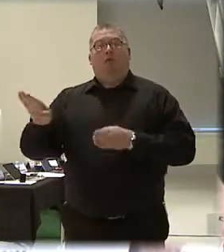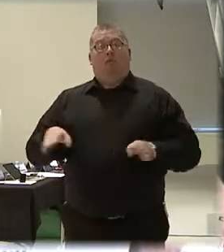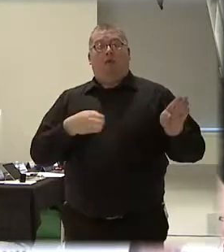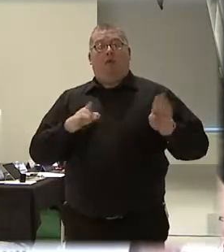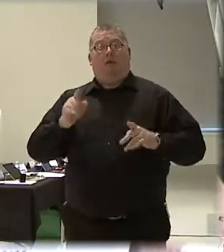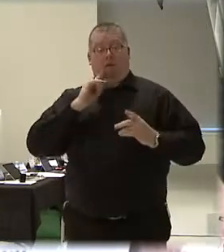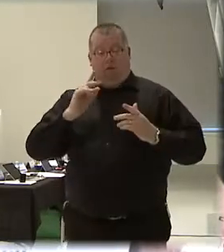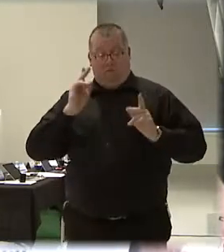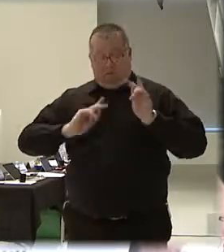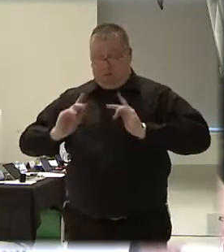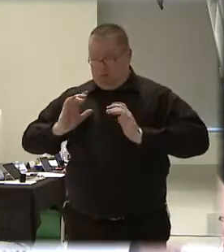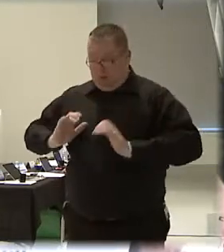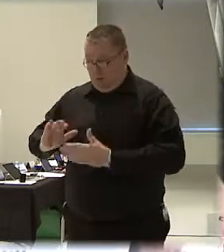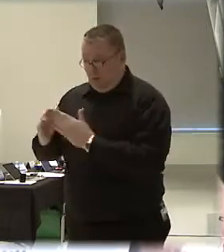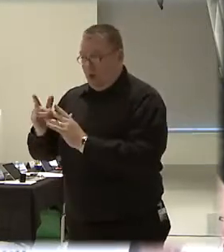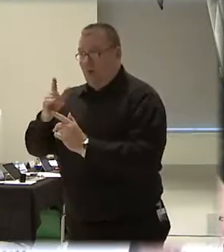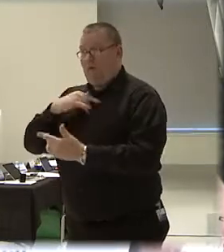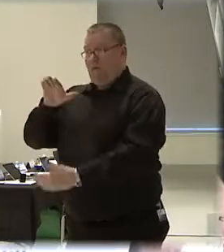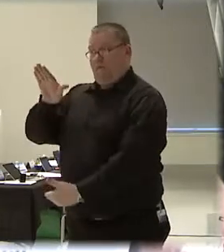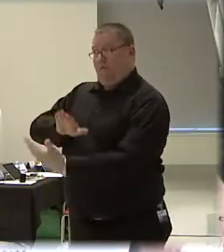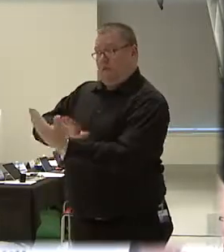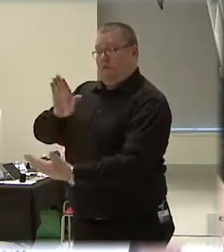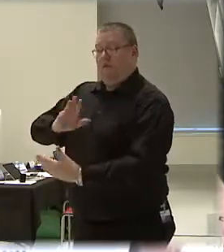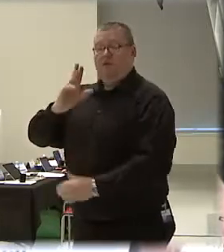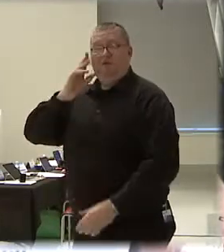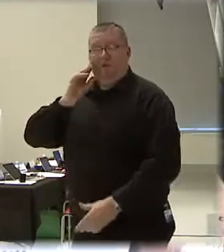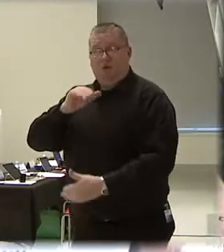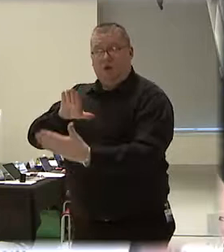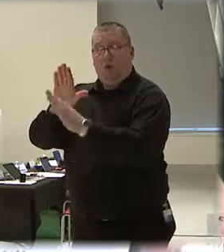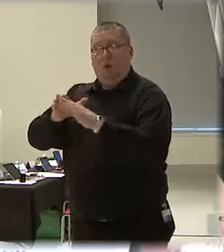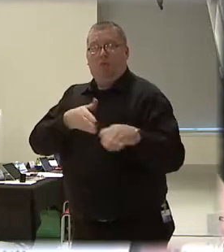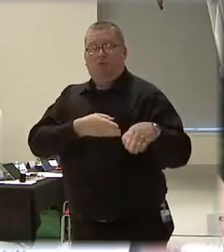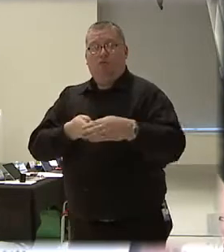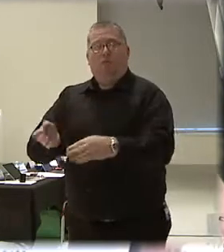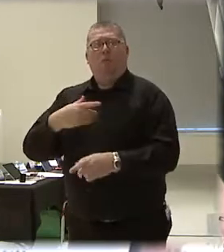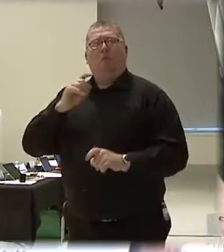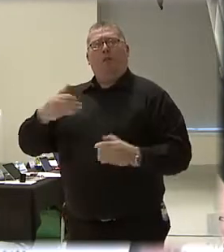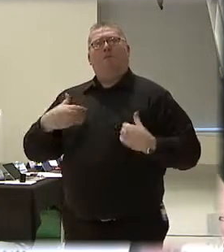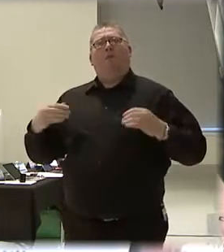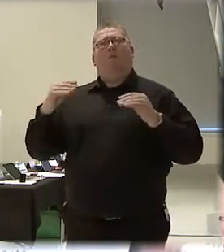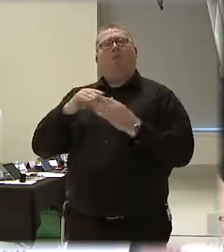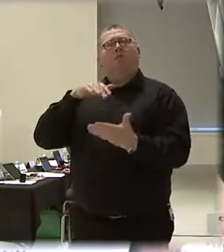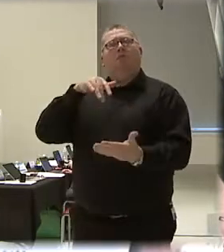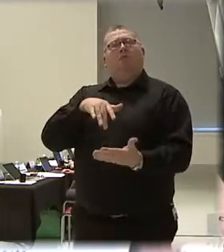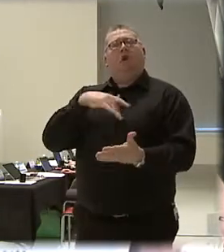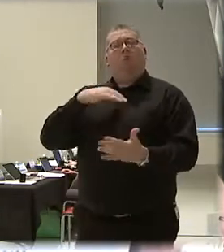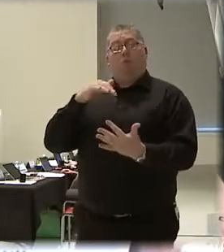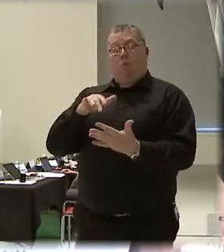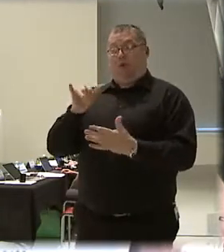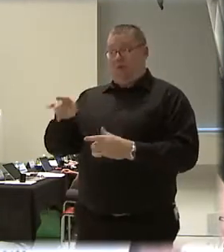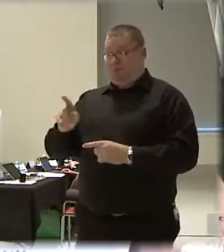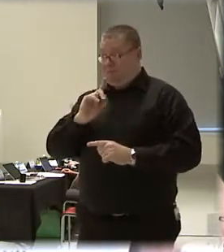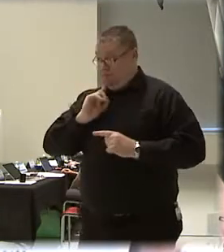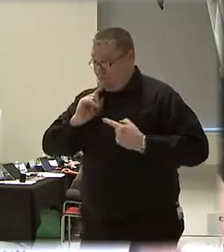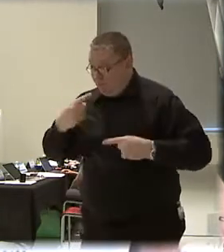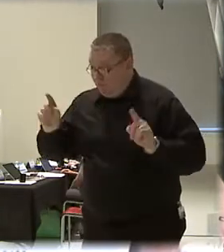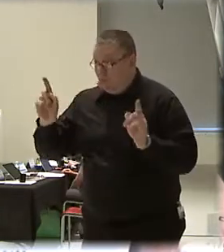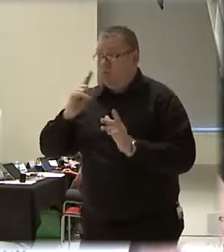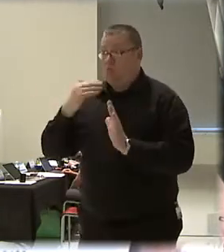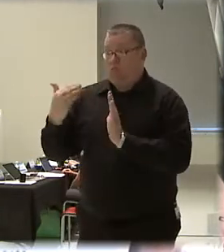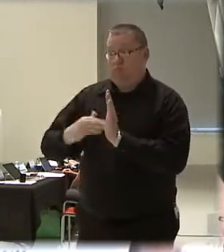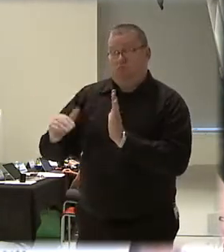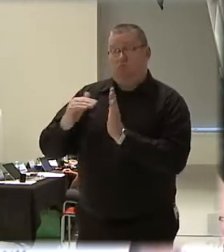and police in street encounters. We think there needs to be more studies to determine whether this effect is real. If